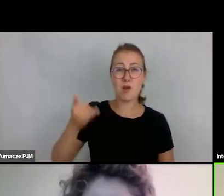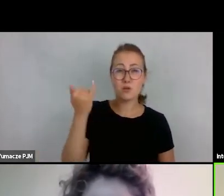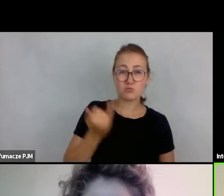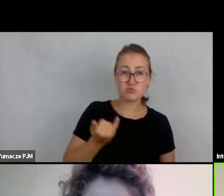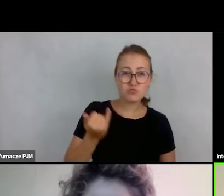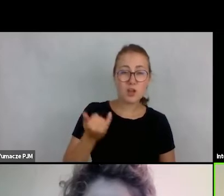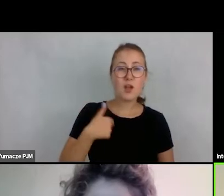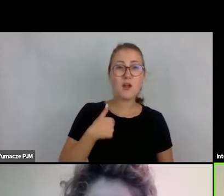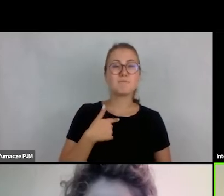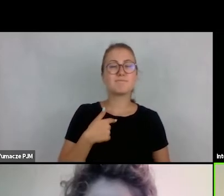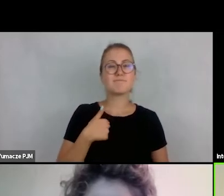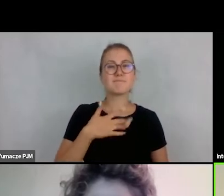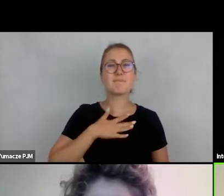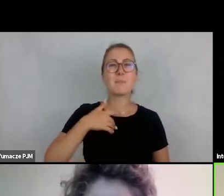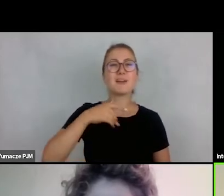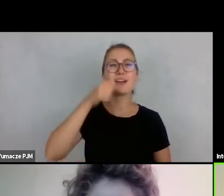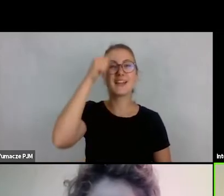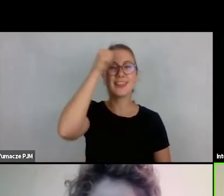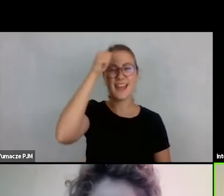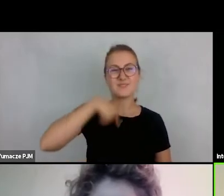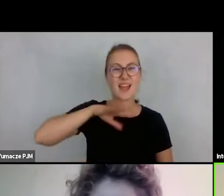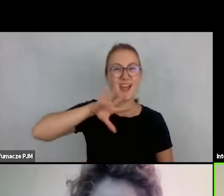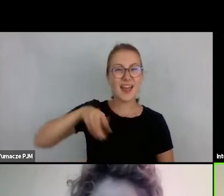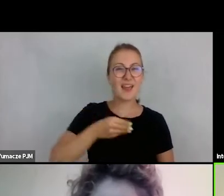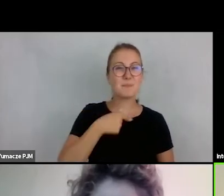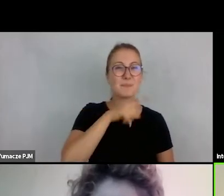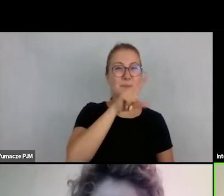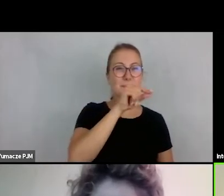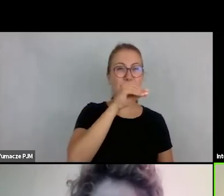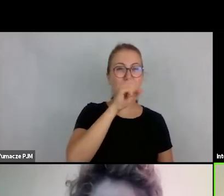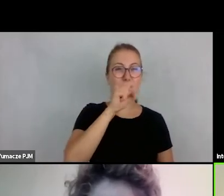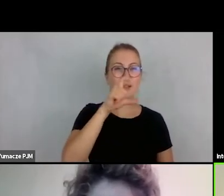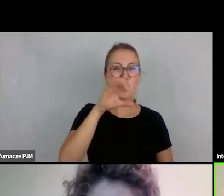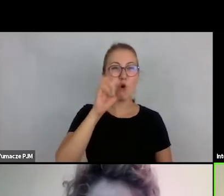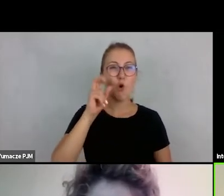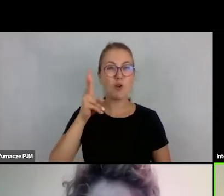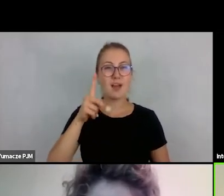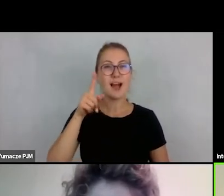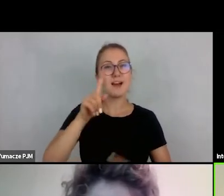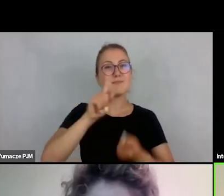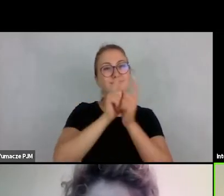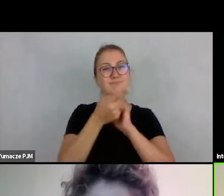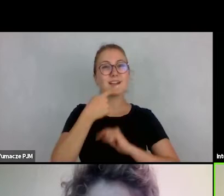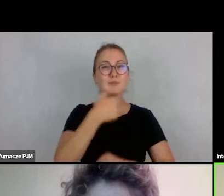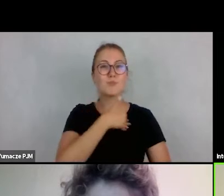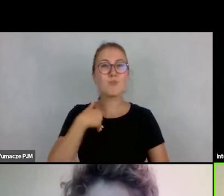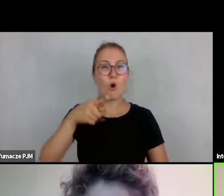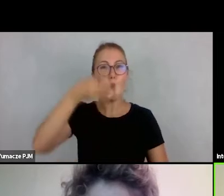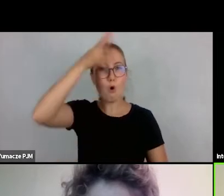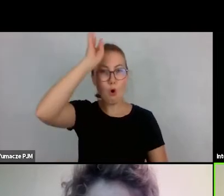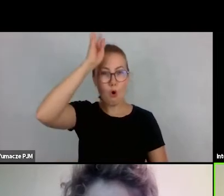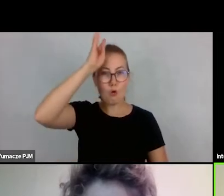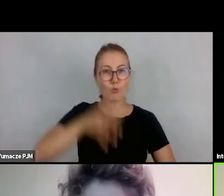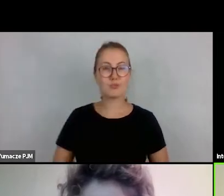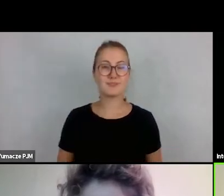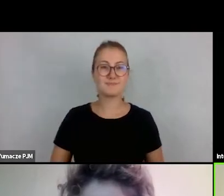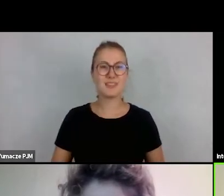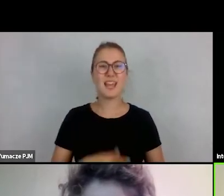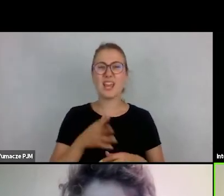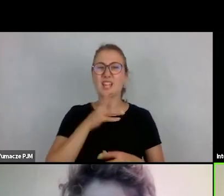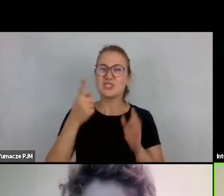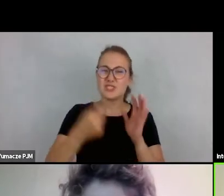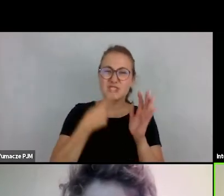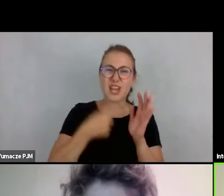child. My father, you know, and I love my father, he's a great person. At the time, he said to me, look, if anyone teases